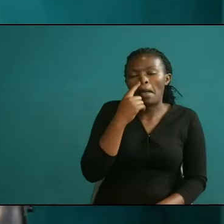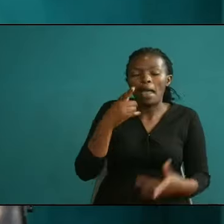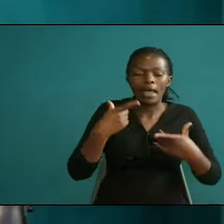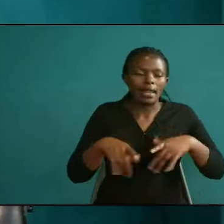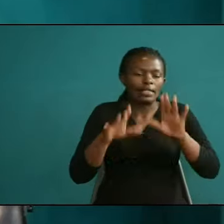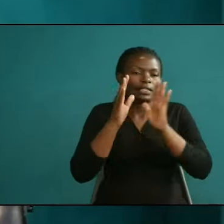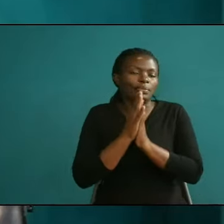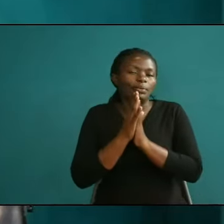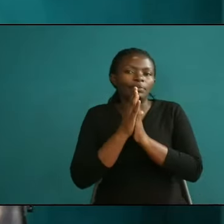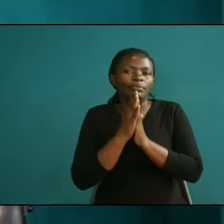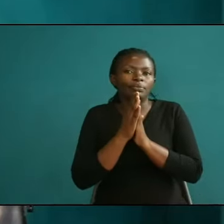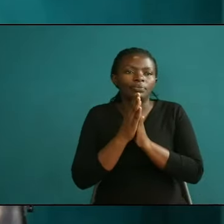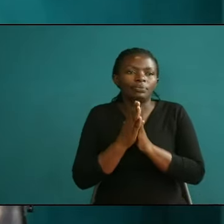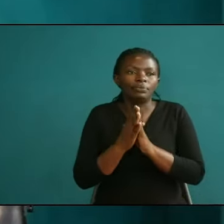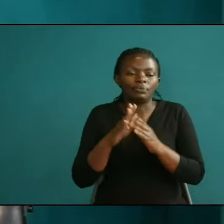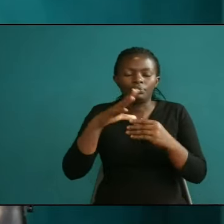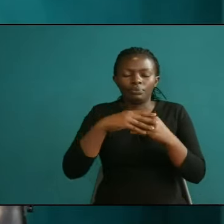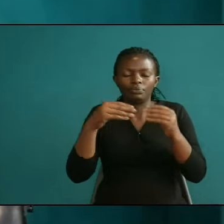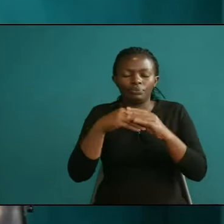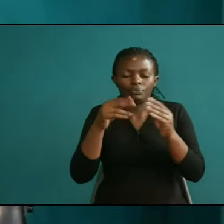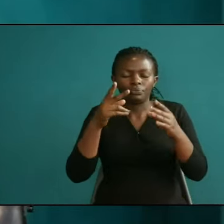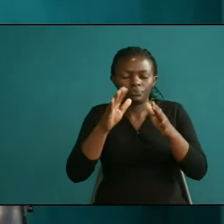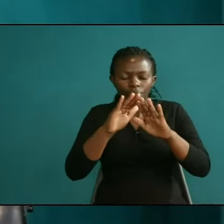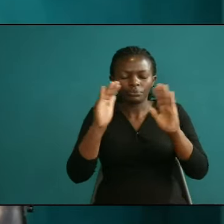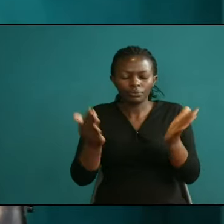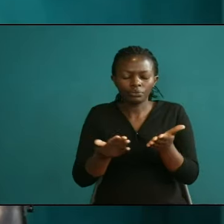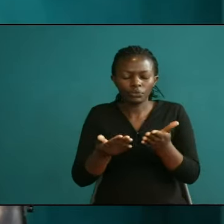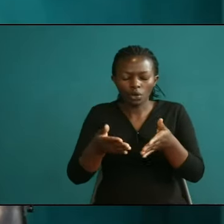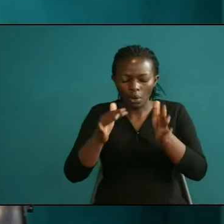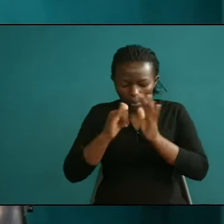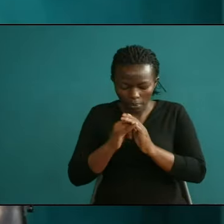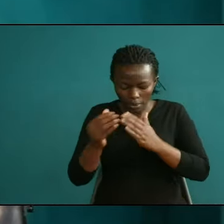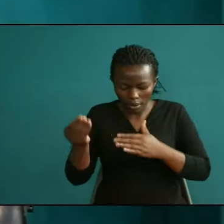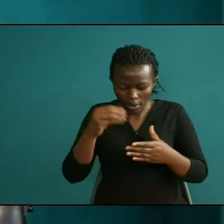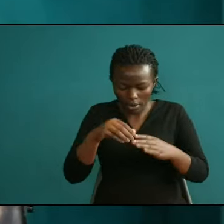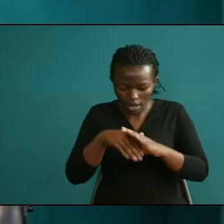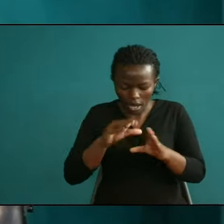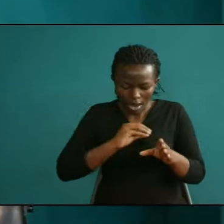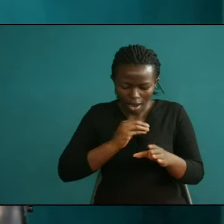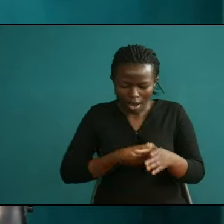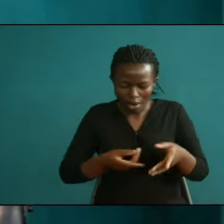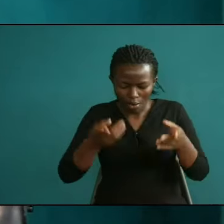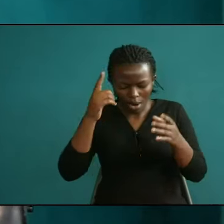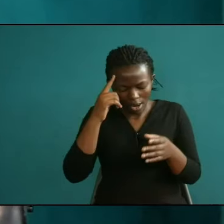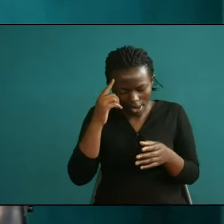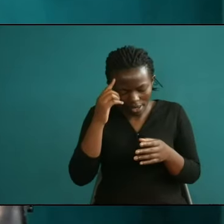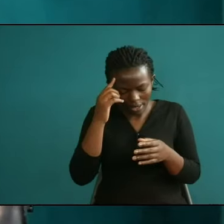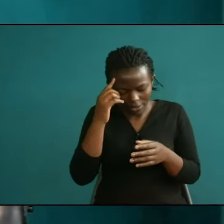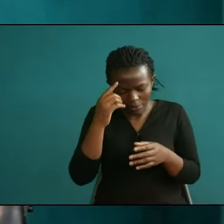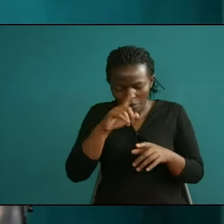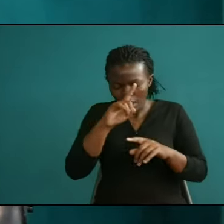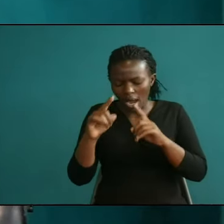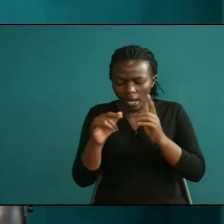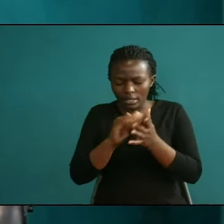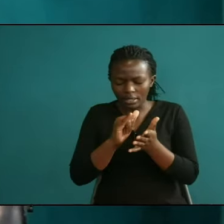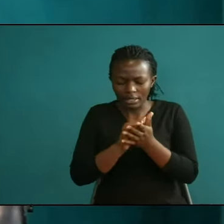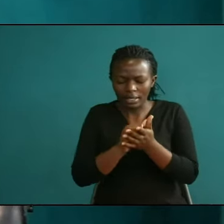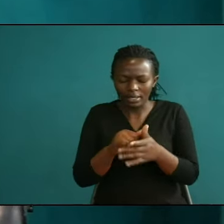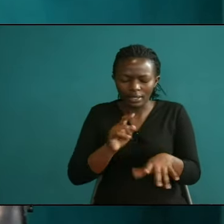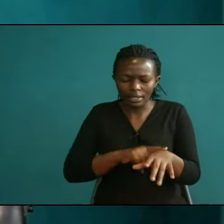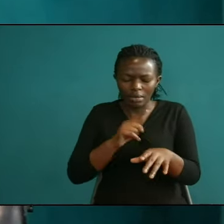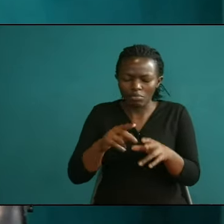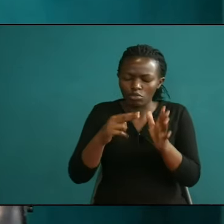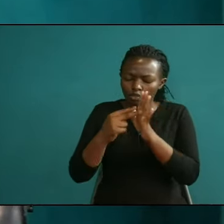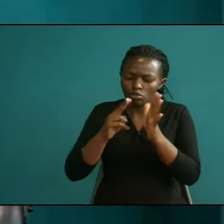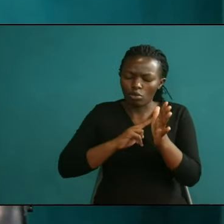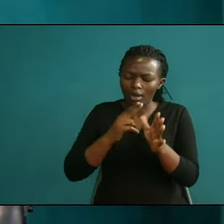pray. Creator of the universe, we bow again our heads before You. We ask, Lord, that even as You show us Your plan of